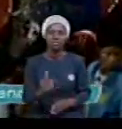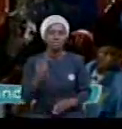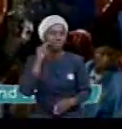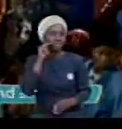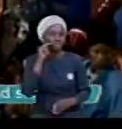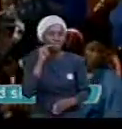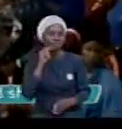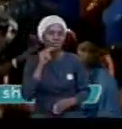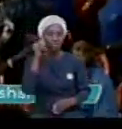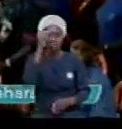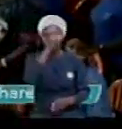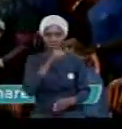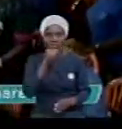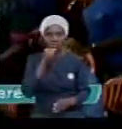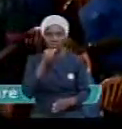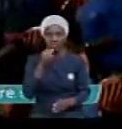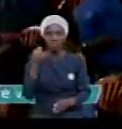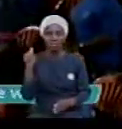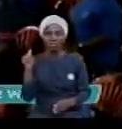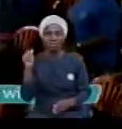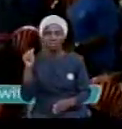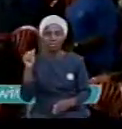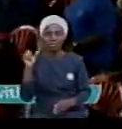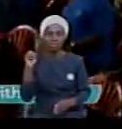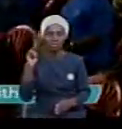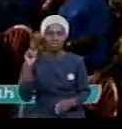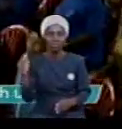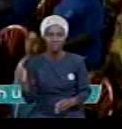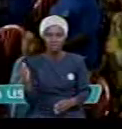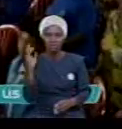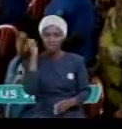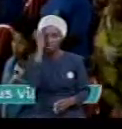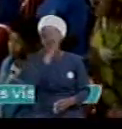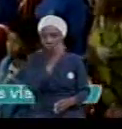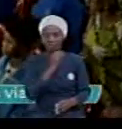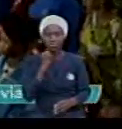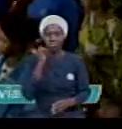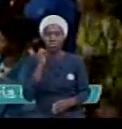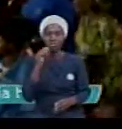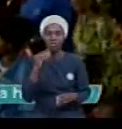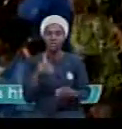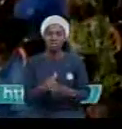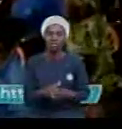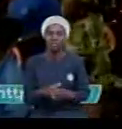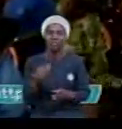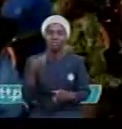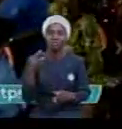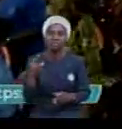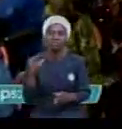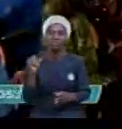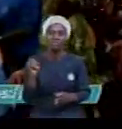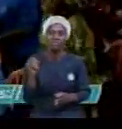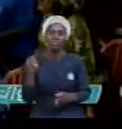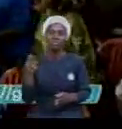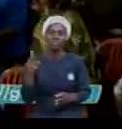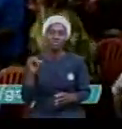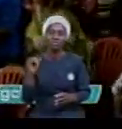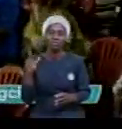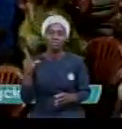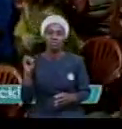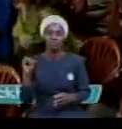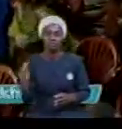Asia, in Europe, in Oceania, in America, North,